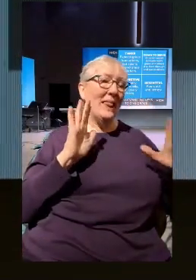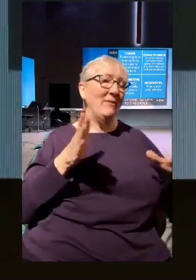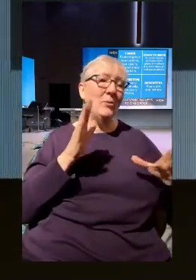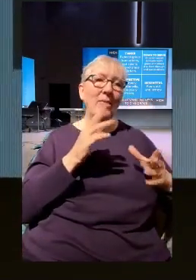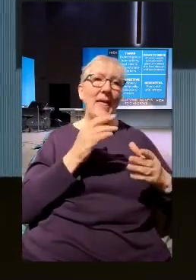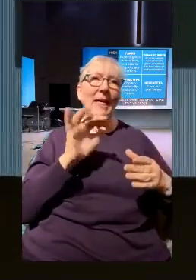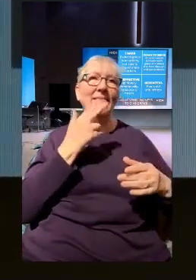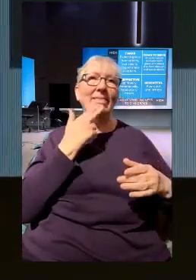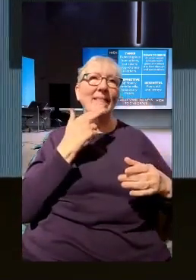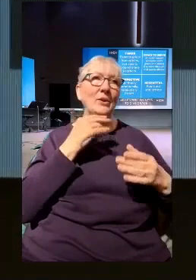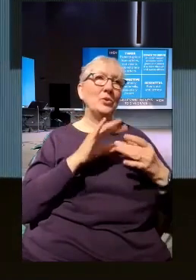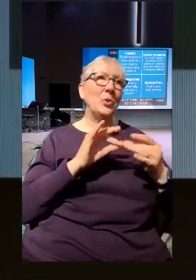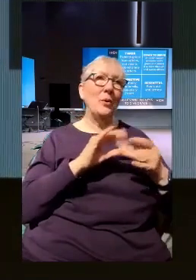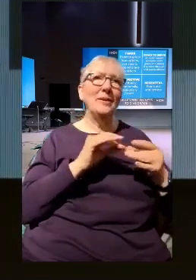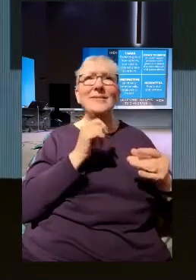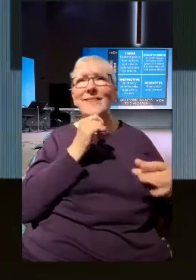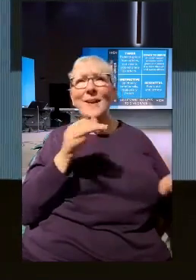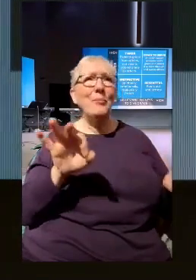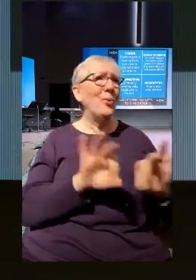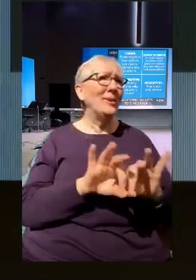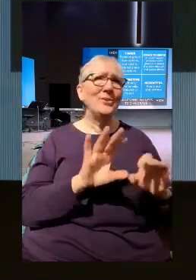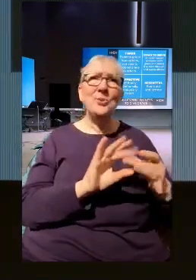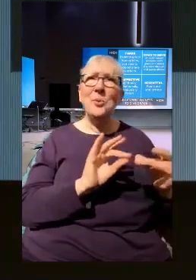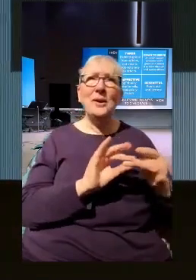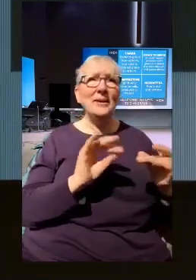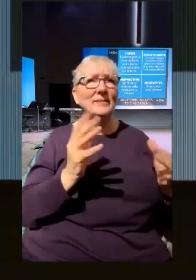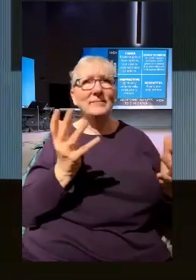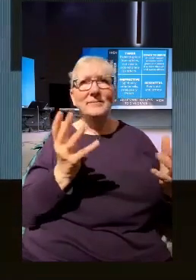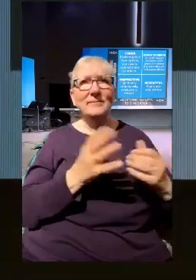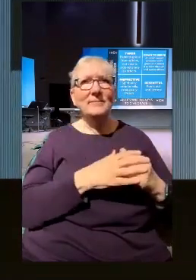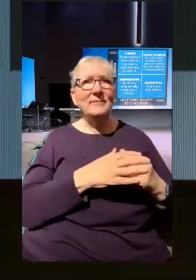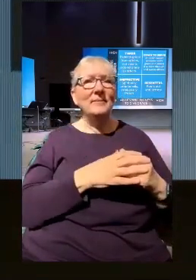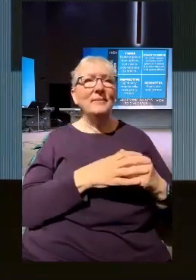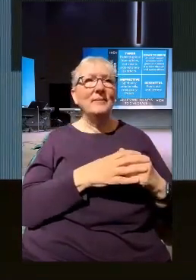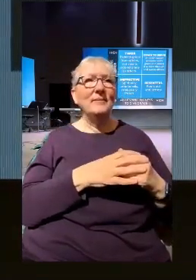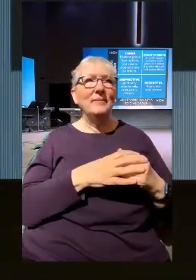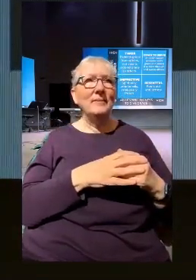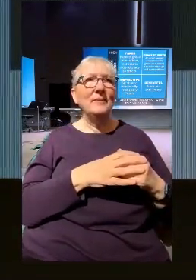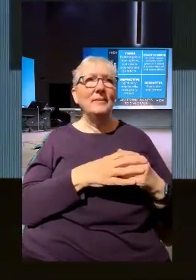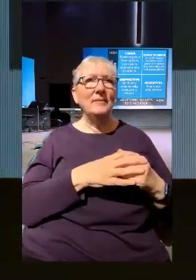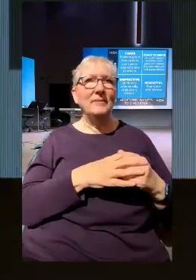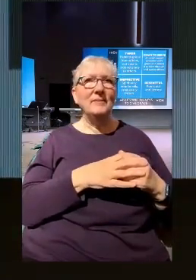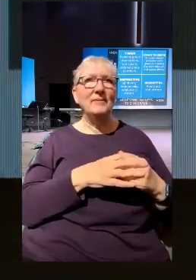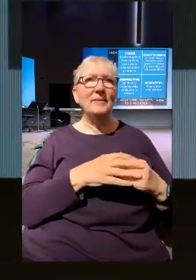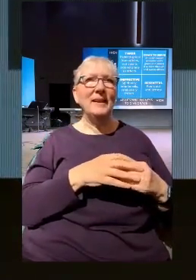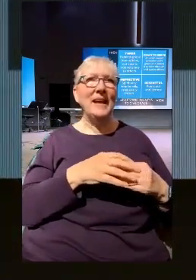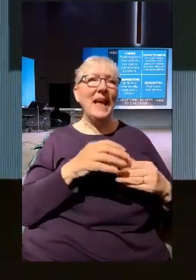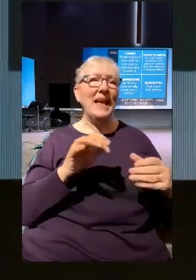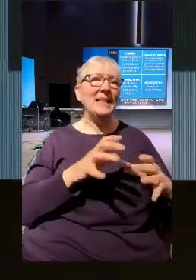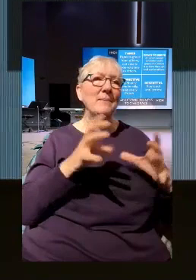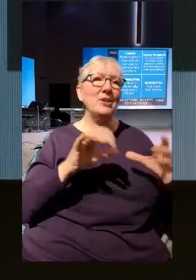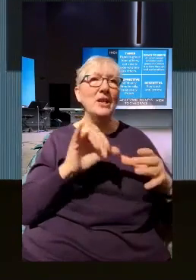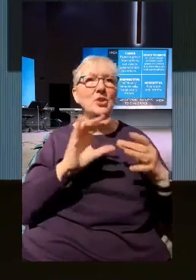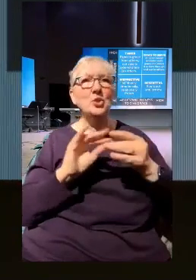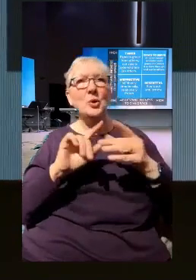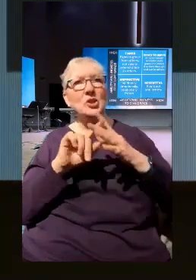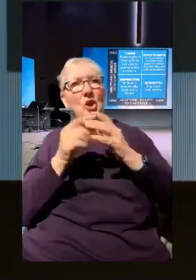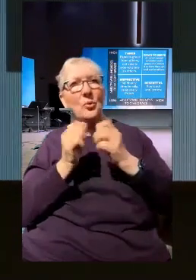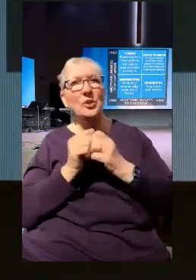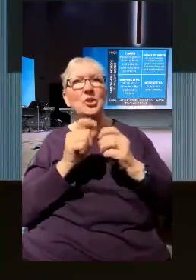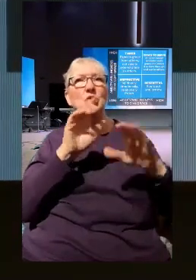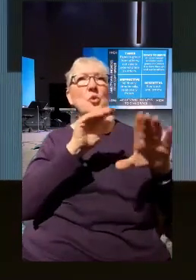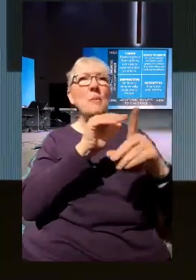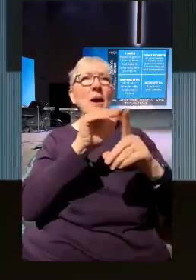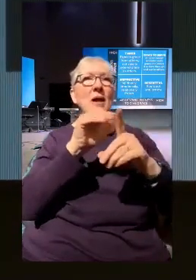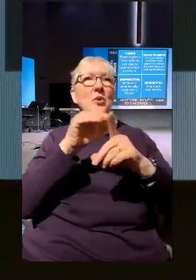which is insignificant. It's as insignificant as the story I started with, to remind us that grace in any